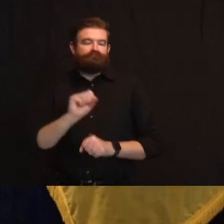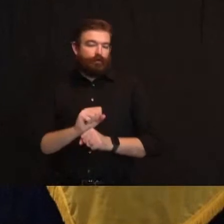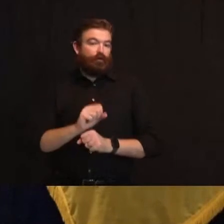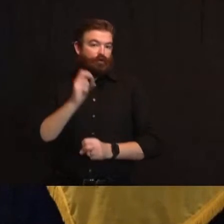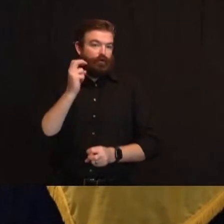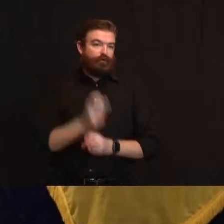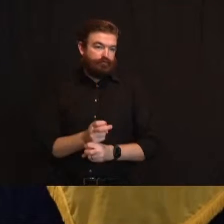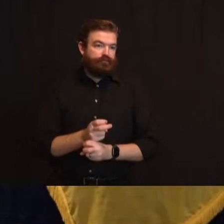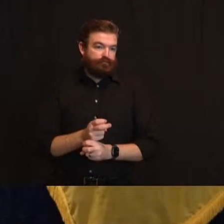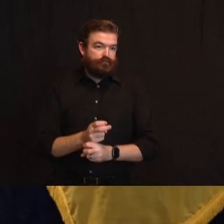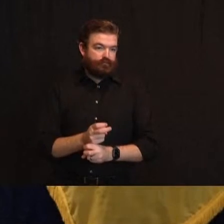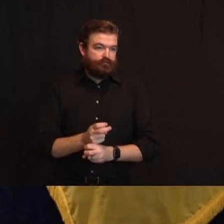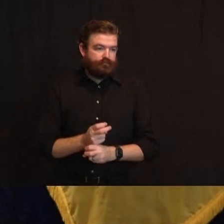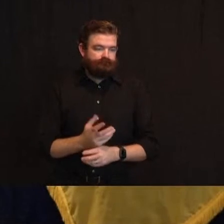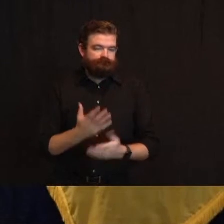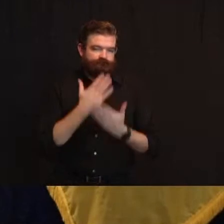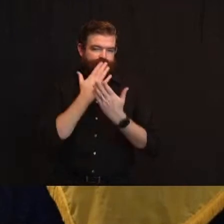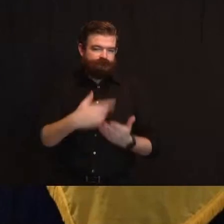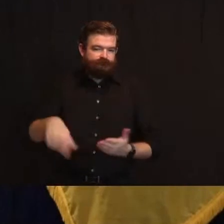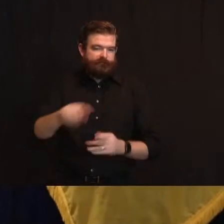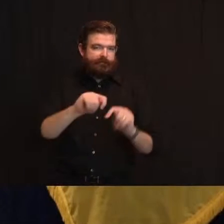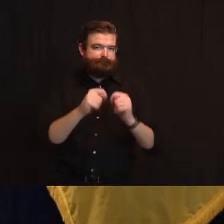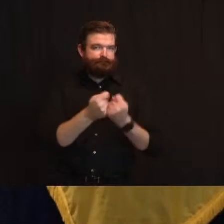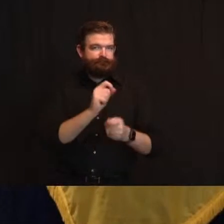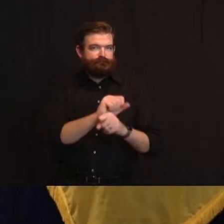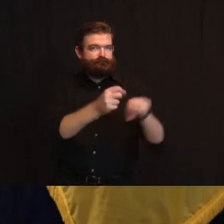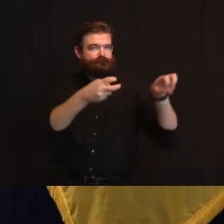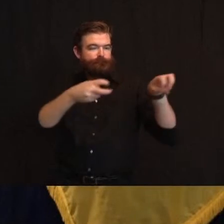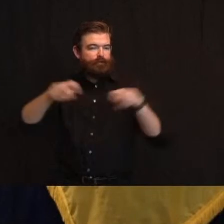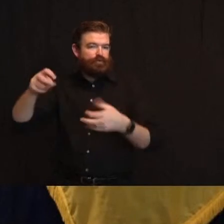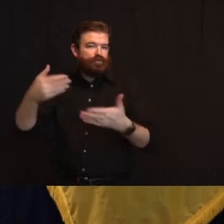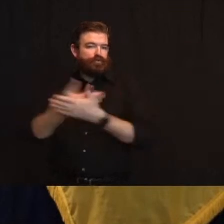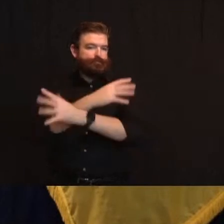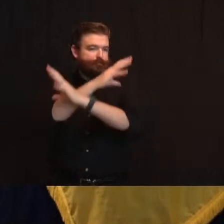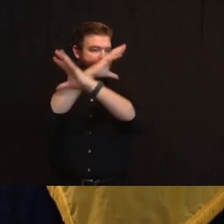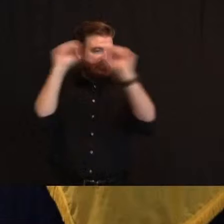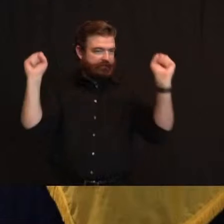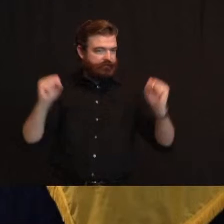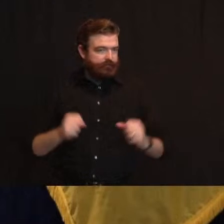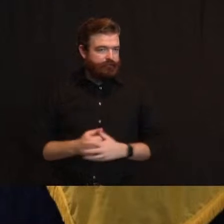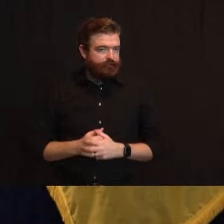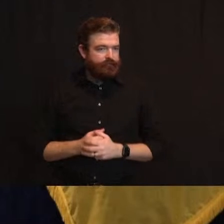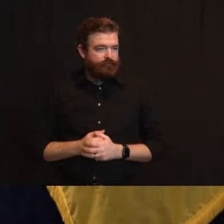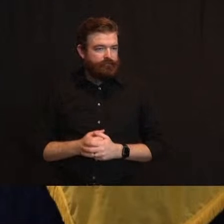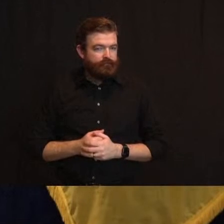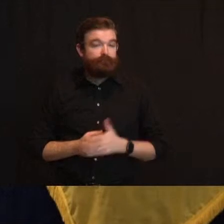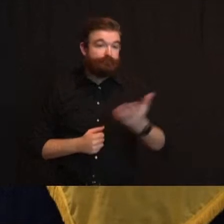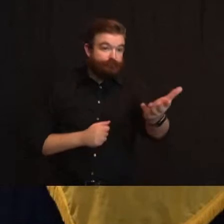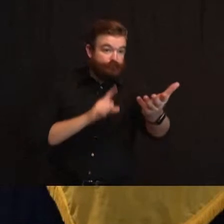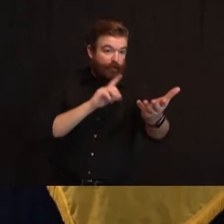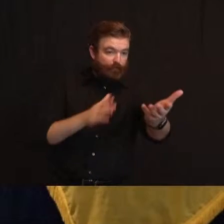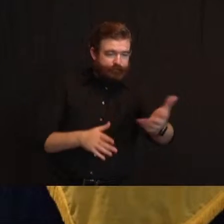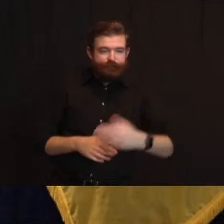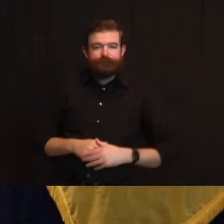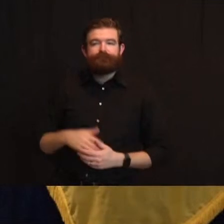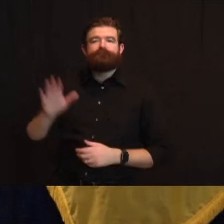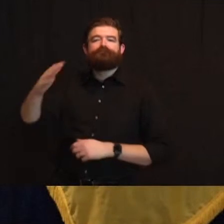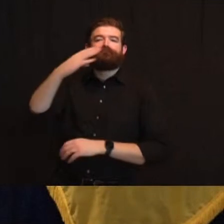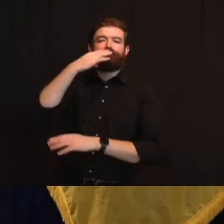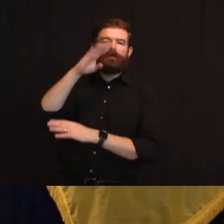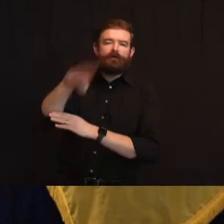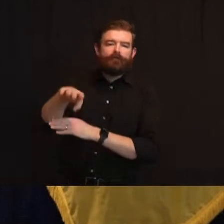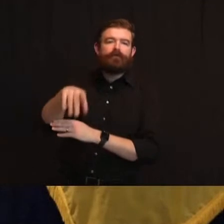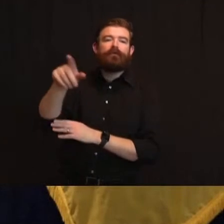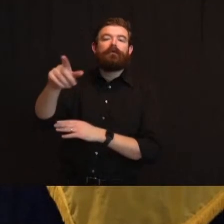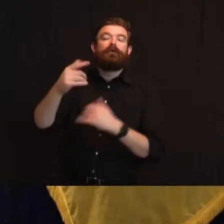and salute them for that. Okay, Matt, good afternoon. Good afternoon, Governor. With today's numbers being a little bit of a caveat, has the rising